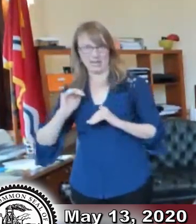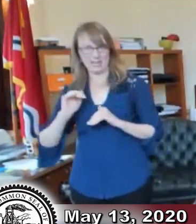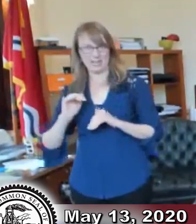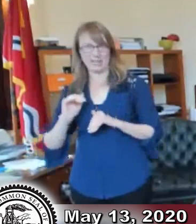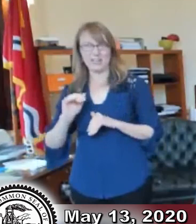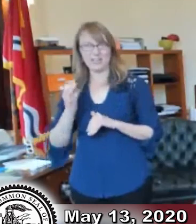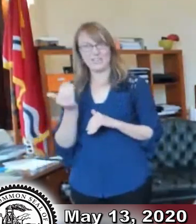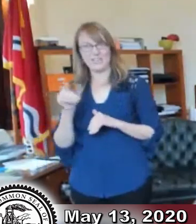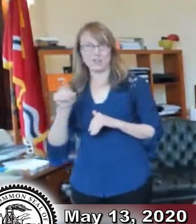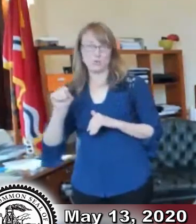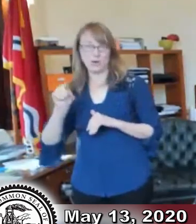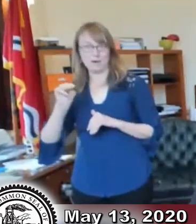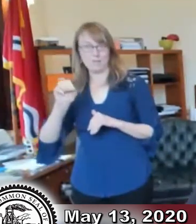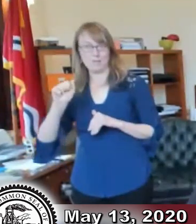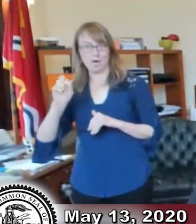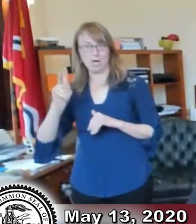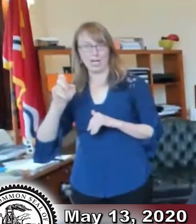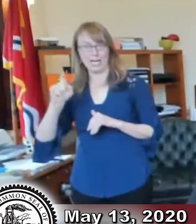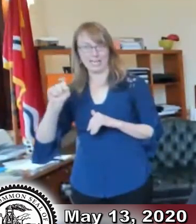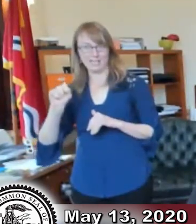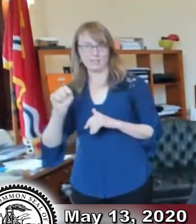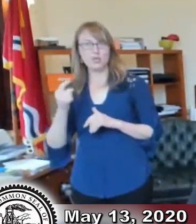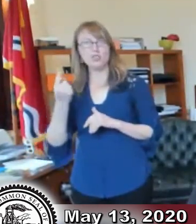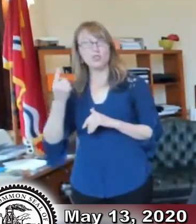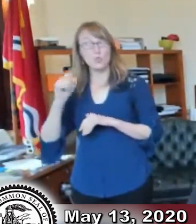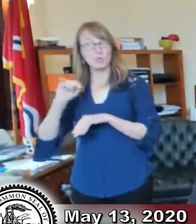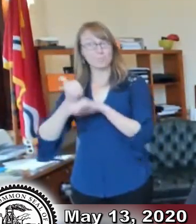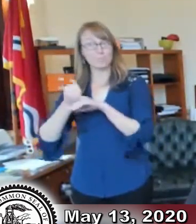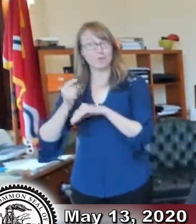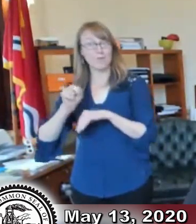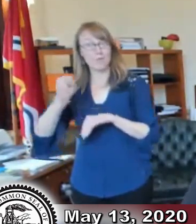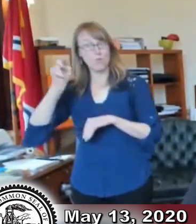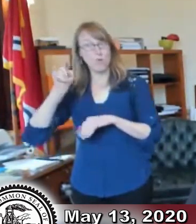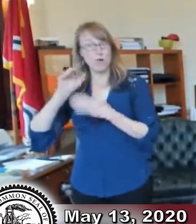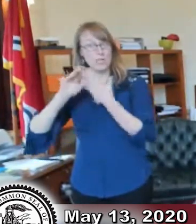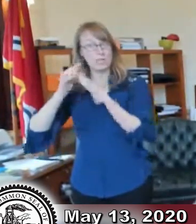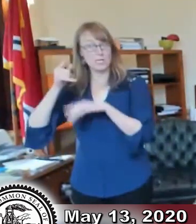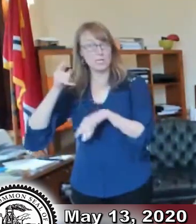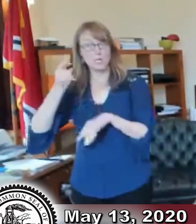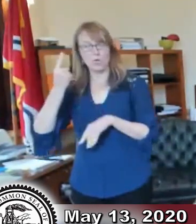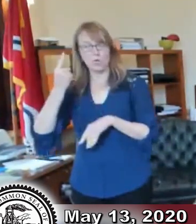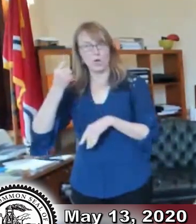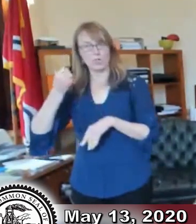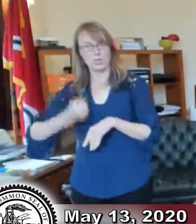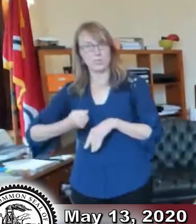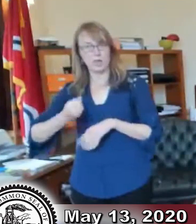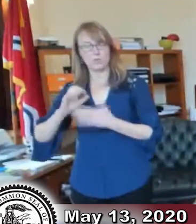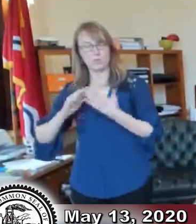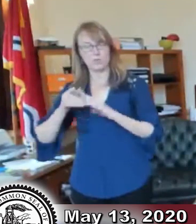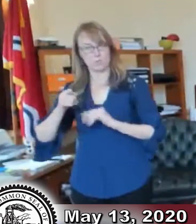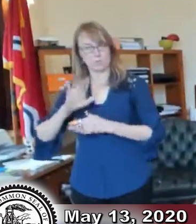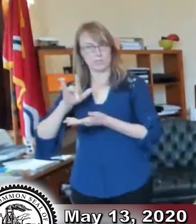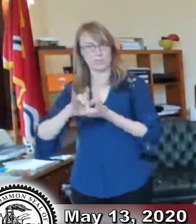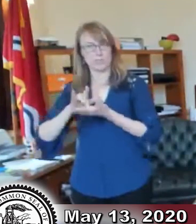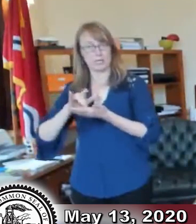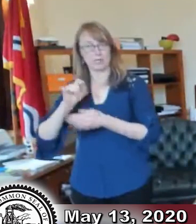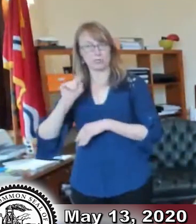south, one right in the center. Businesses can go there tomorrow between 10 and